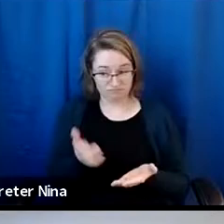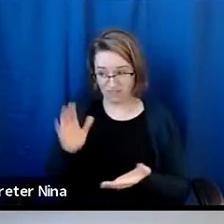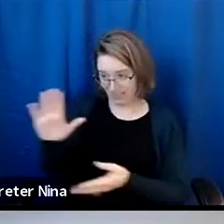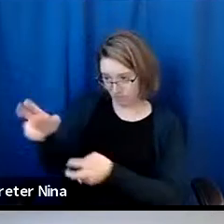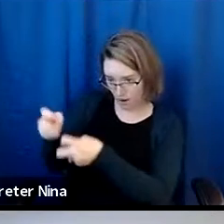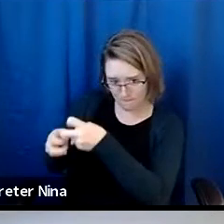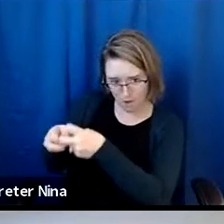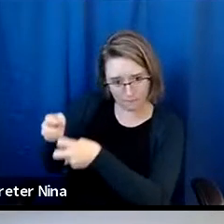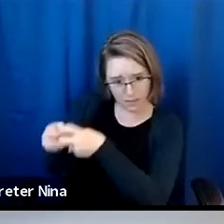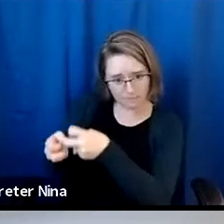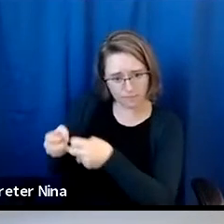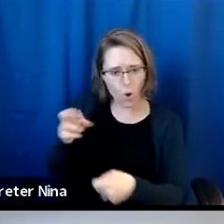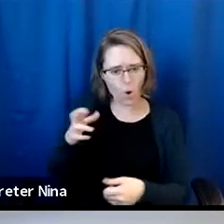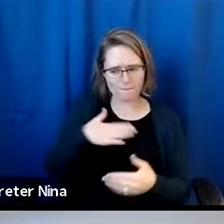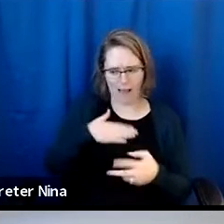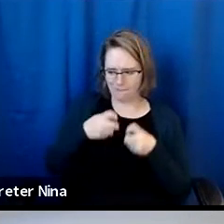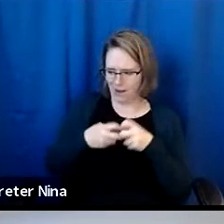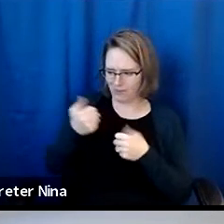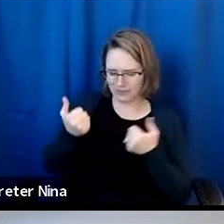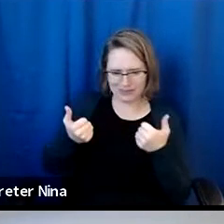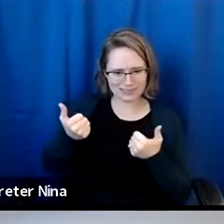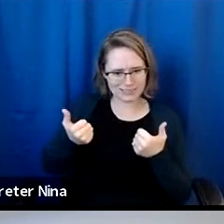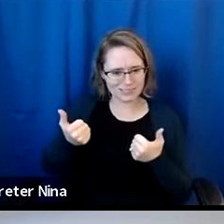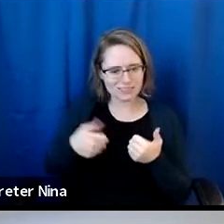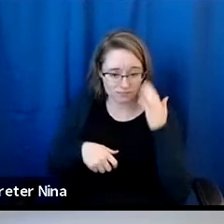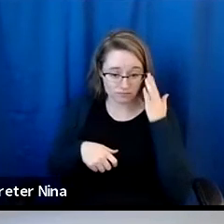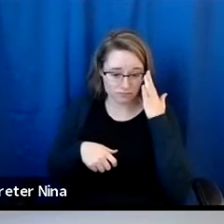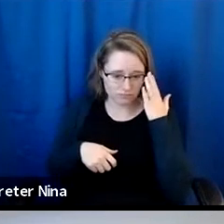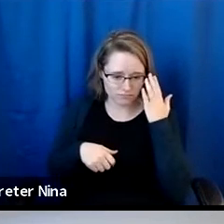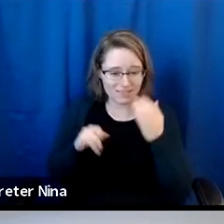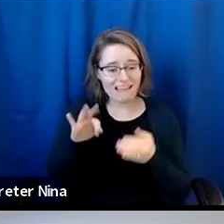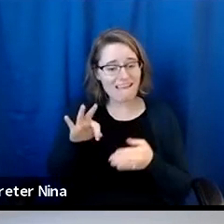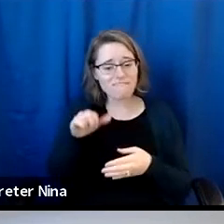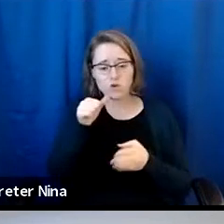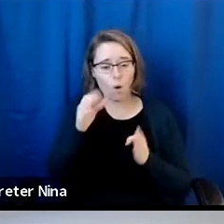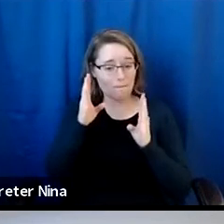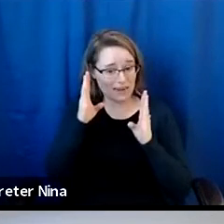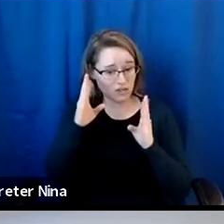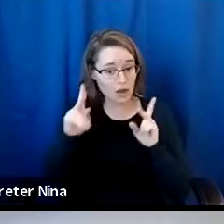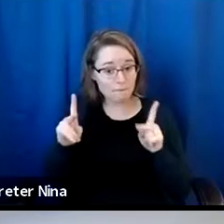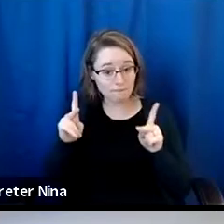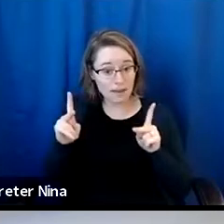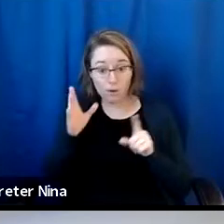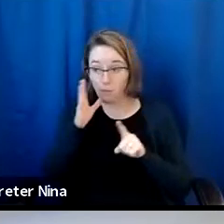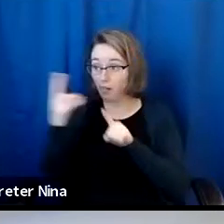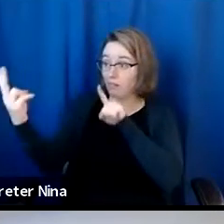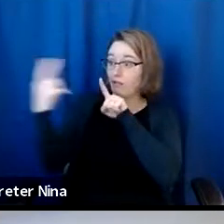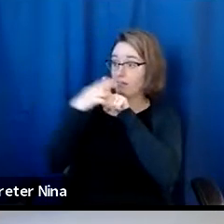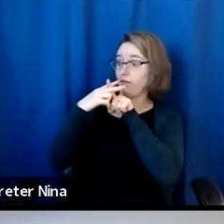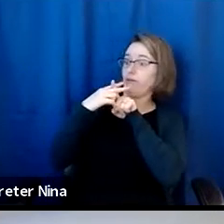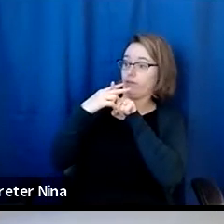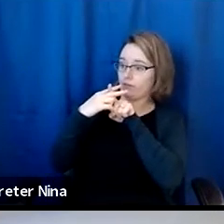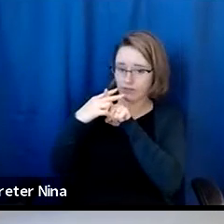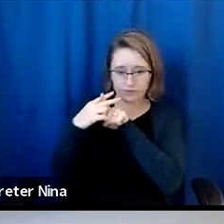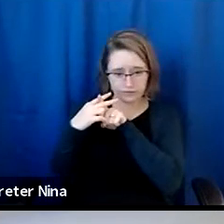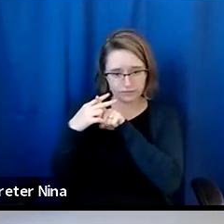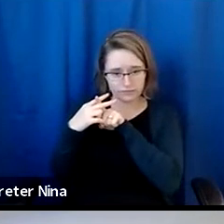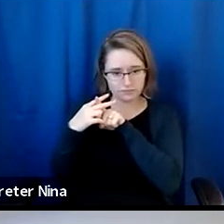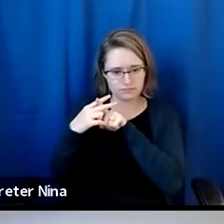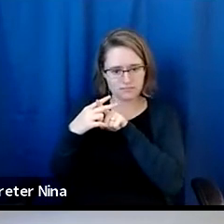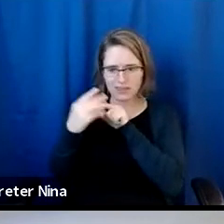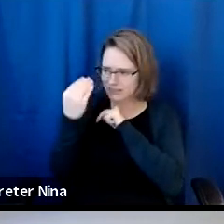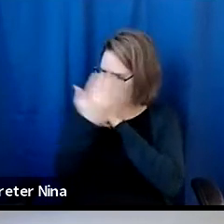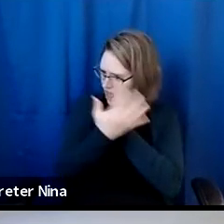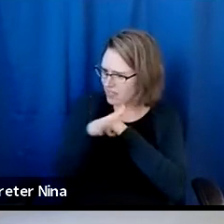problem or is that my problem? And if you don't pay attention, people will put that on you as if to